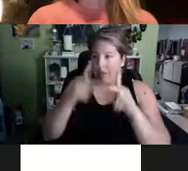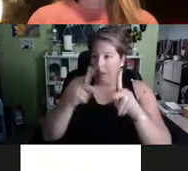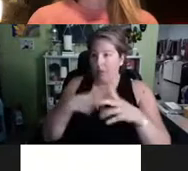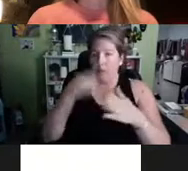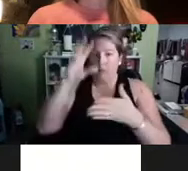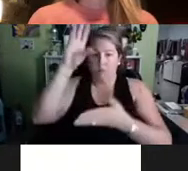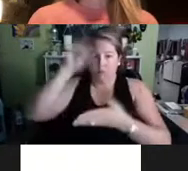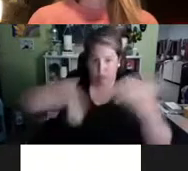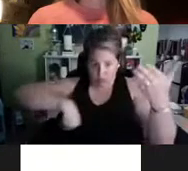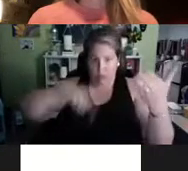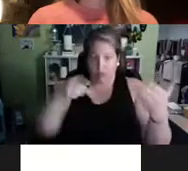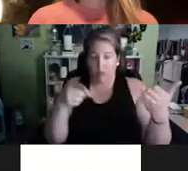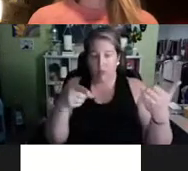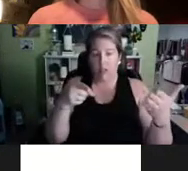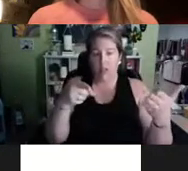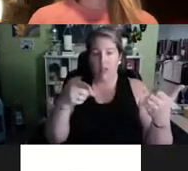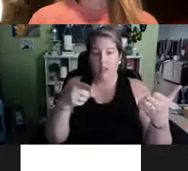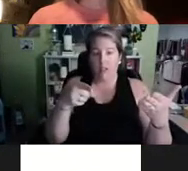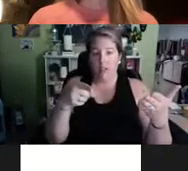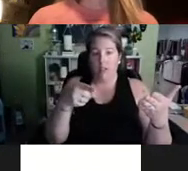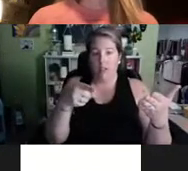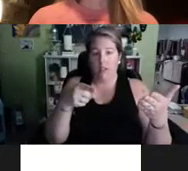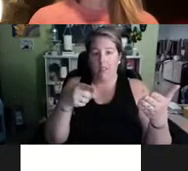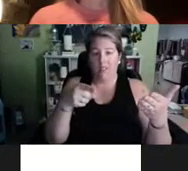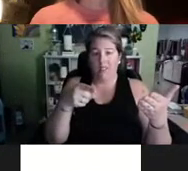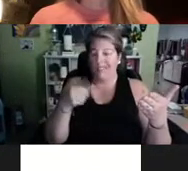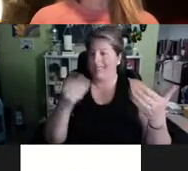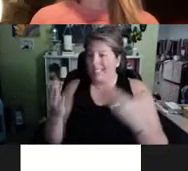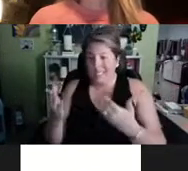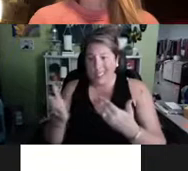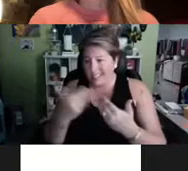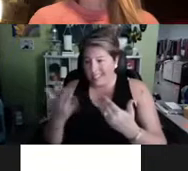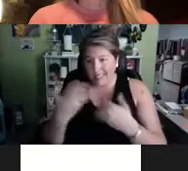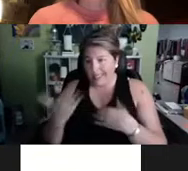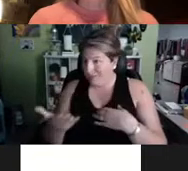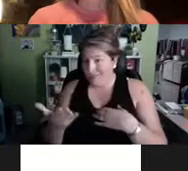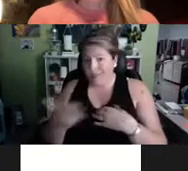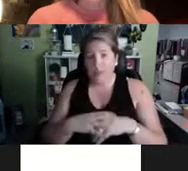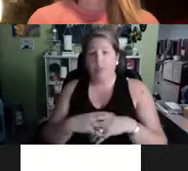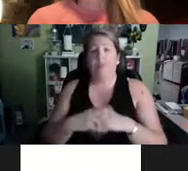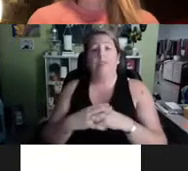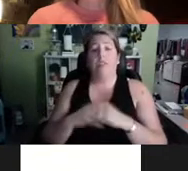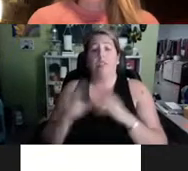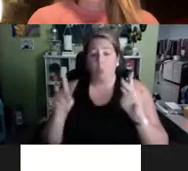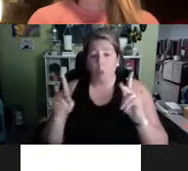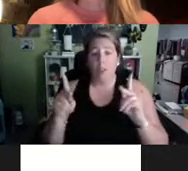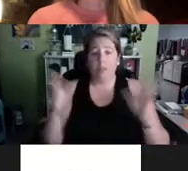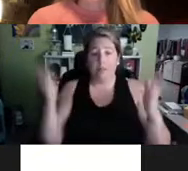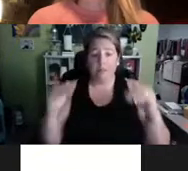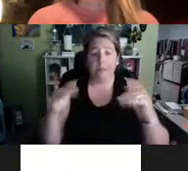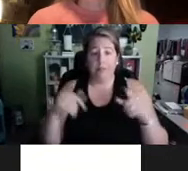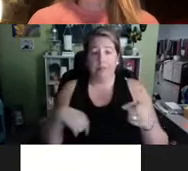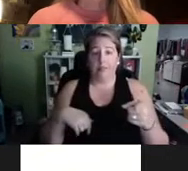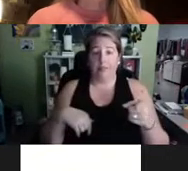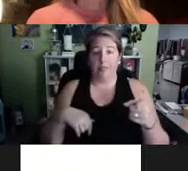this bad boy out. Super, super simple. Okay. And then stick your nose in